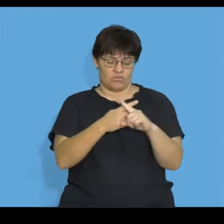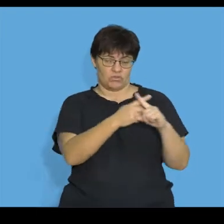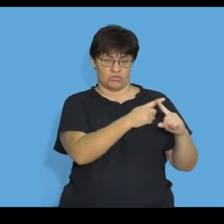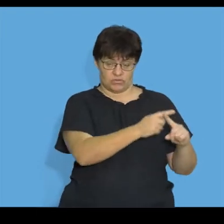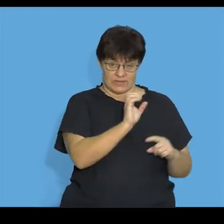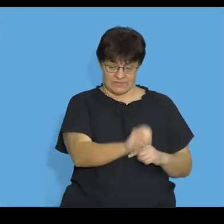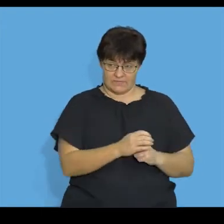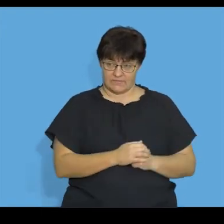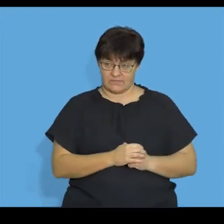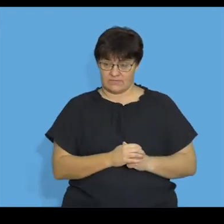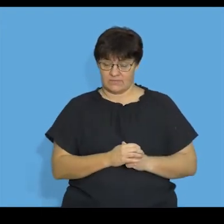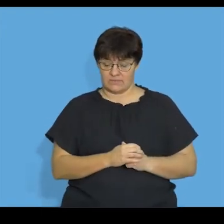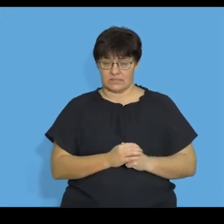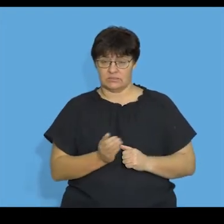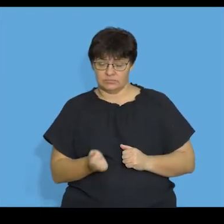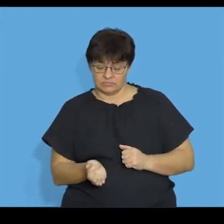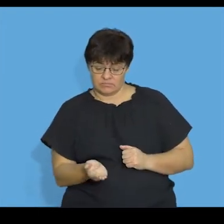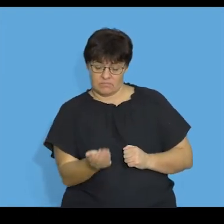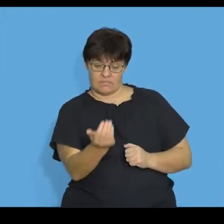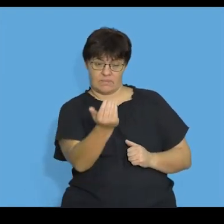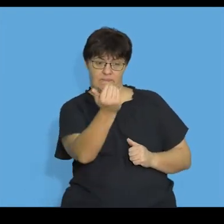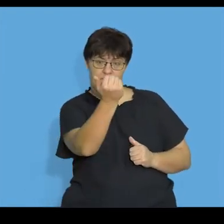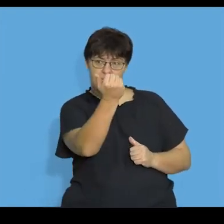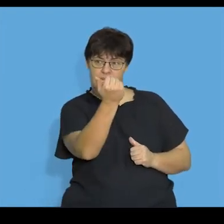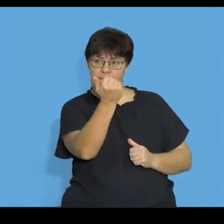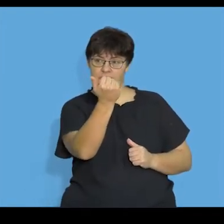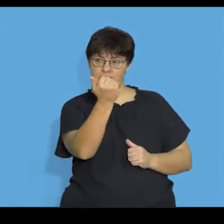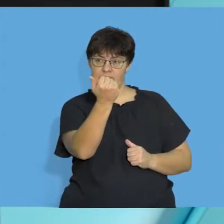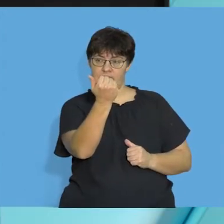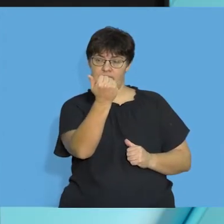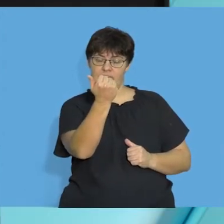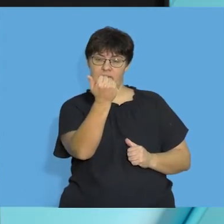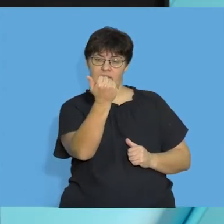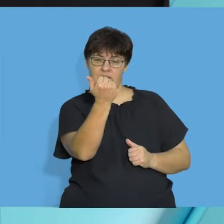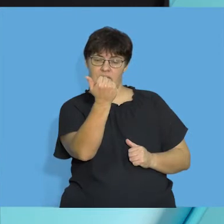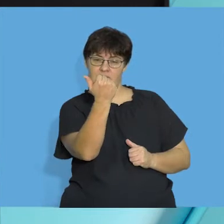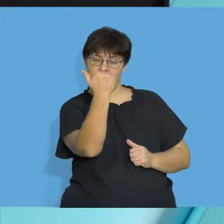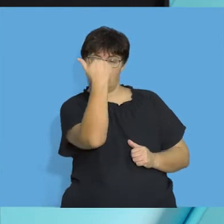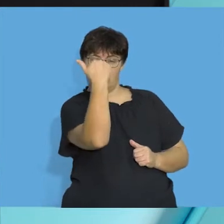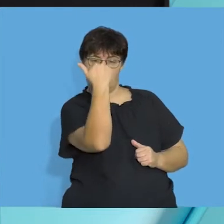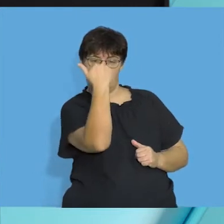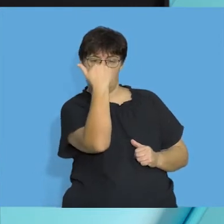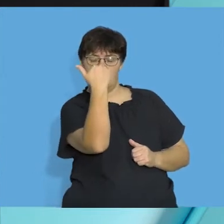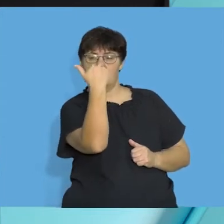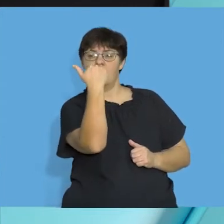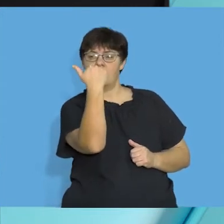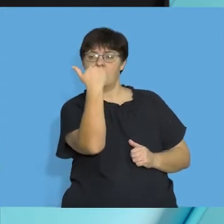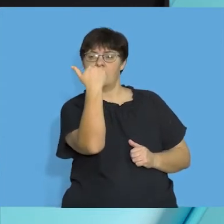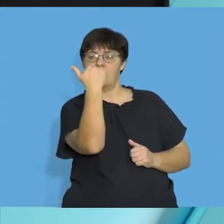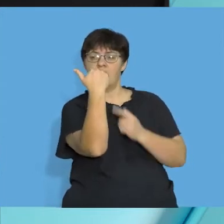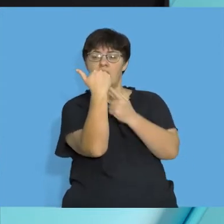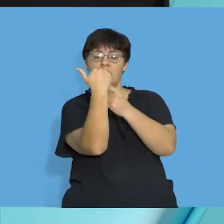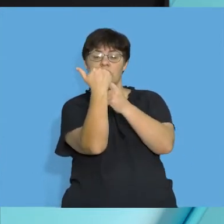Now, if that's the North Pole, look over here. If that's the North Pole, then over here at the top, the